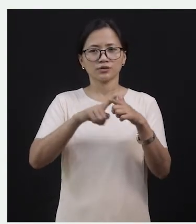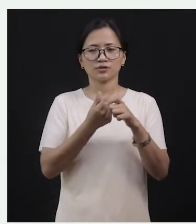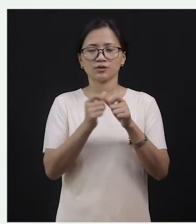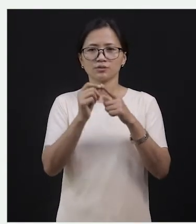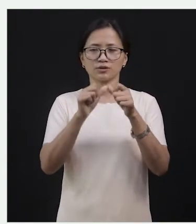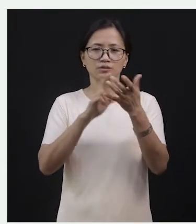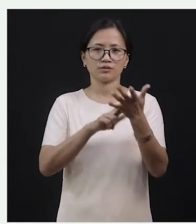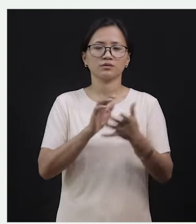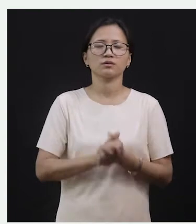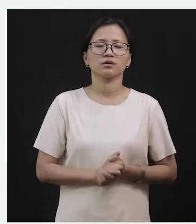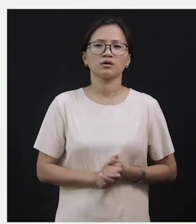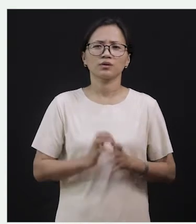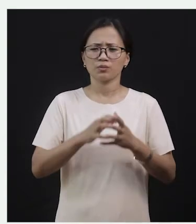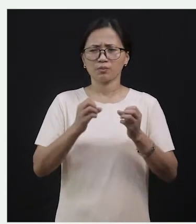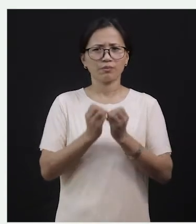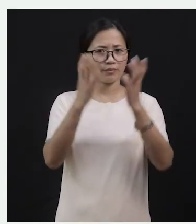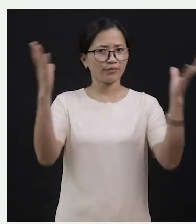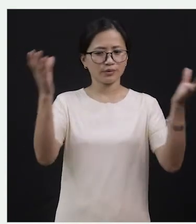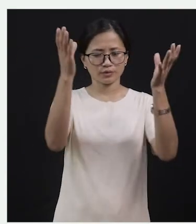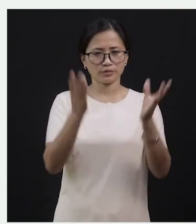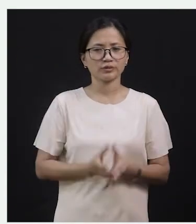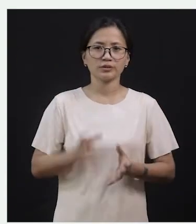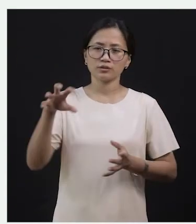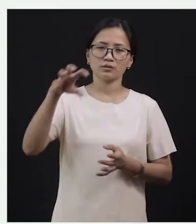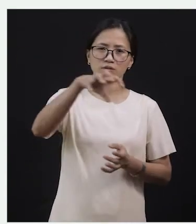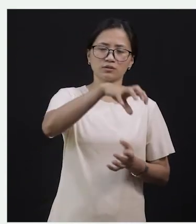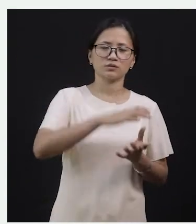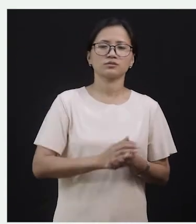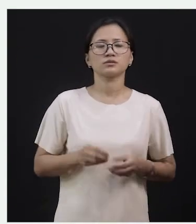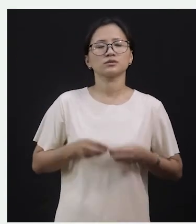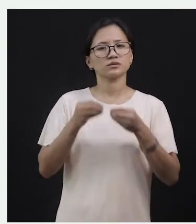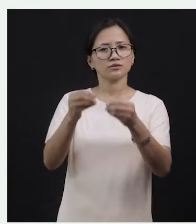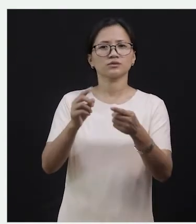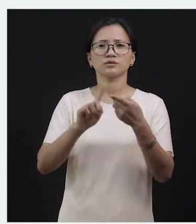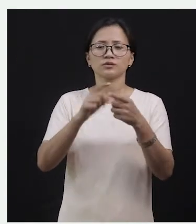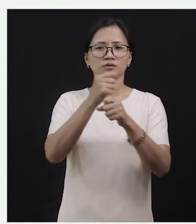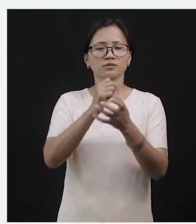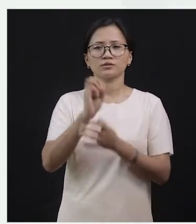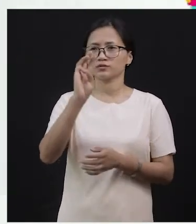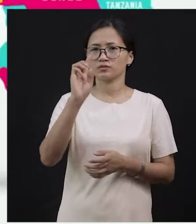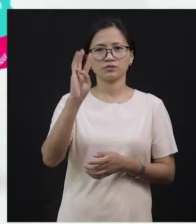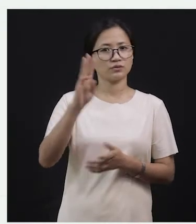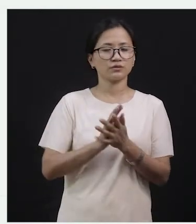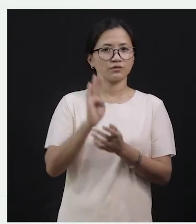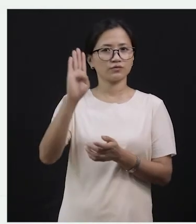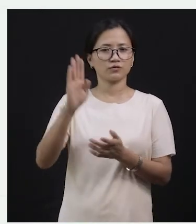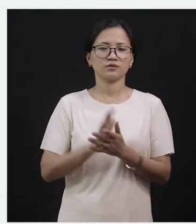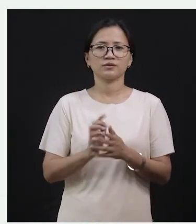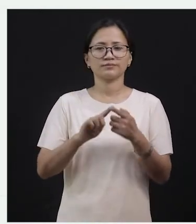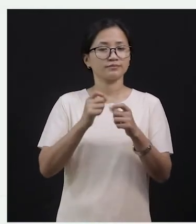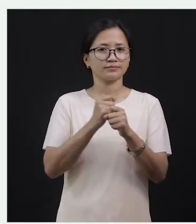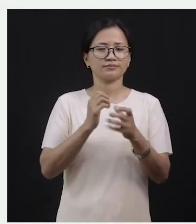the countries. We have many countries. I'm just giving you 3 or 4 examples, okay? The